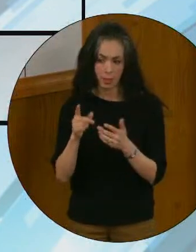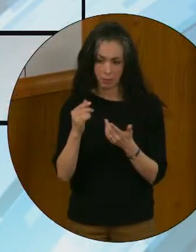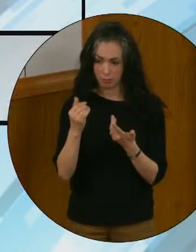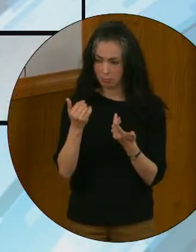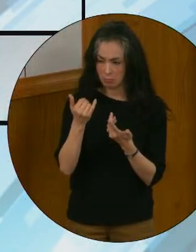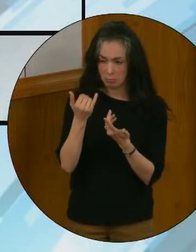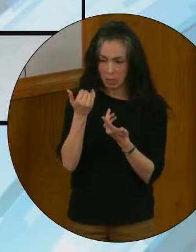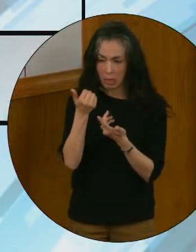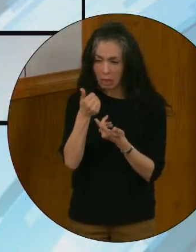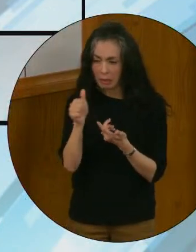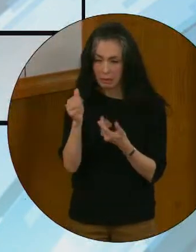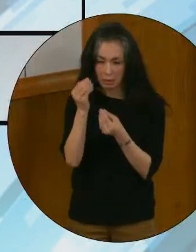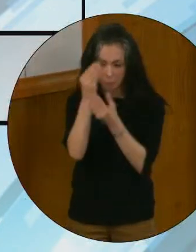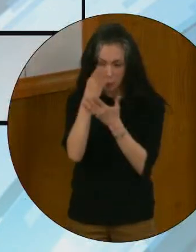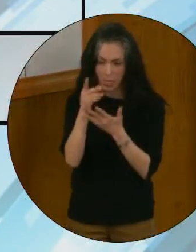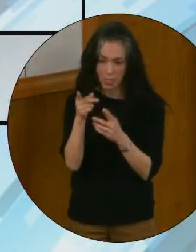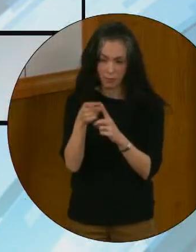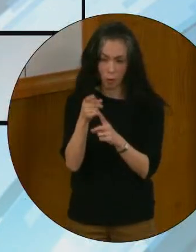anything that was